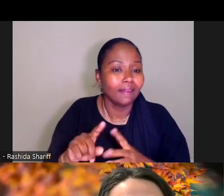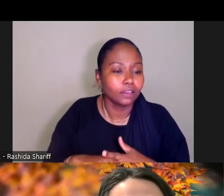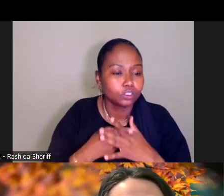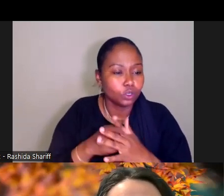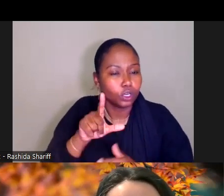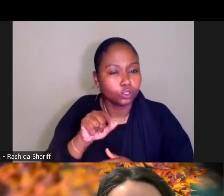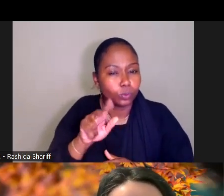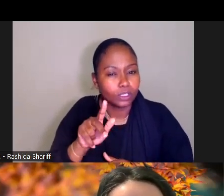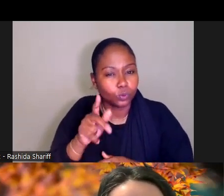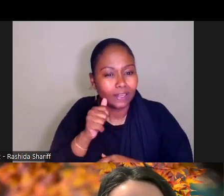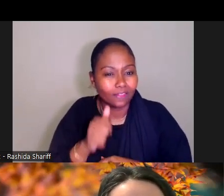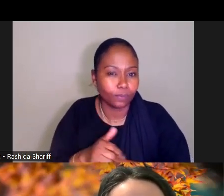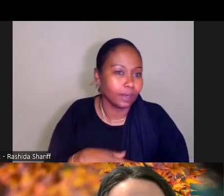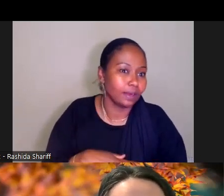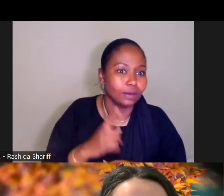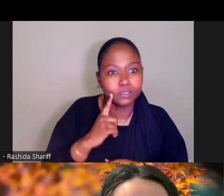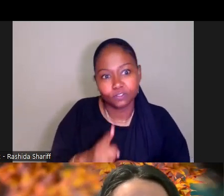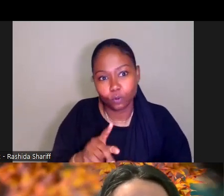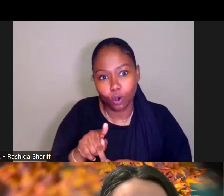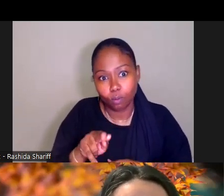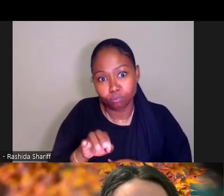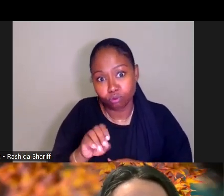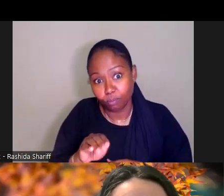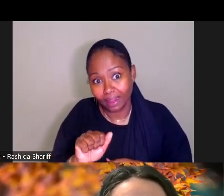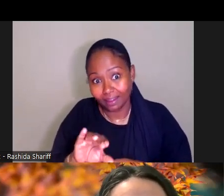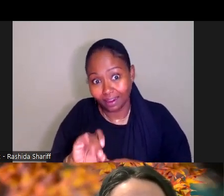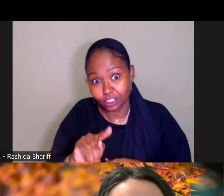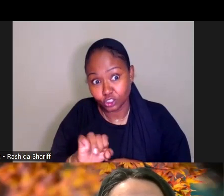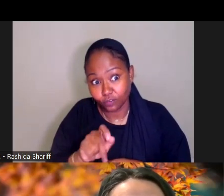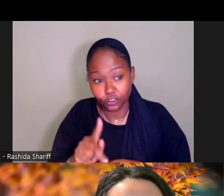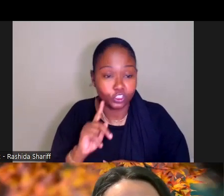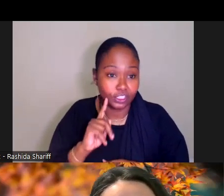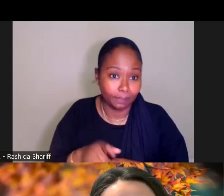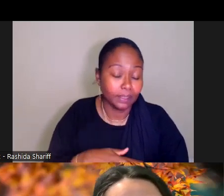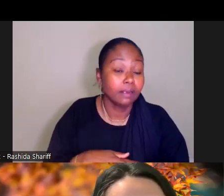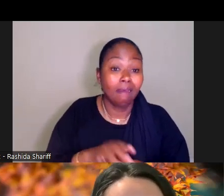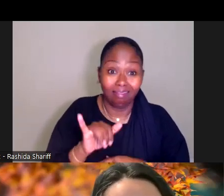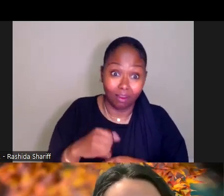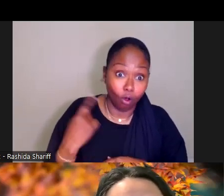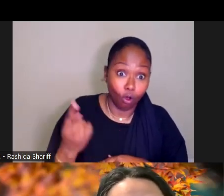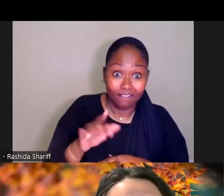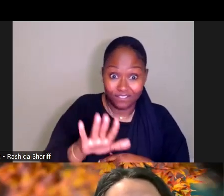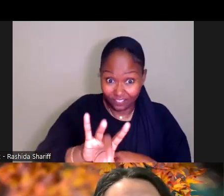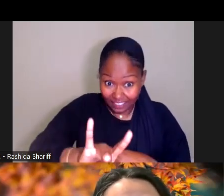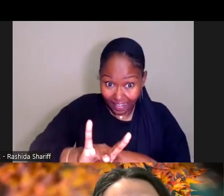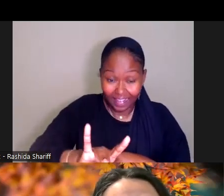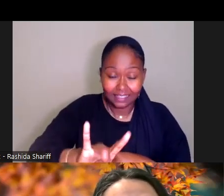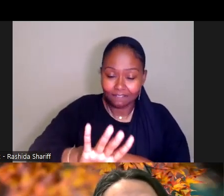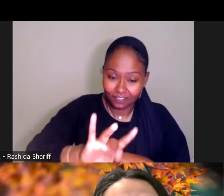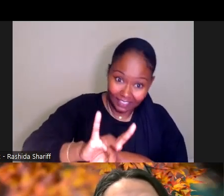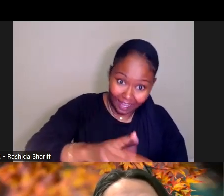focused on only probate conservatorship as administered through the public guardian. So there are 58 counties in